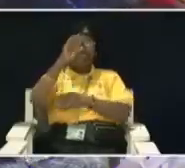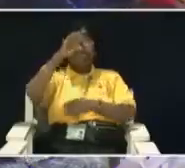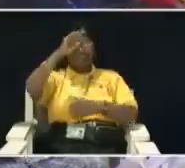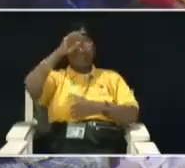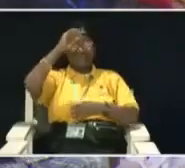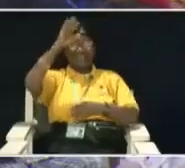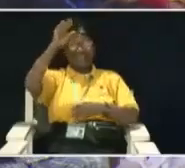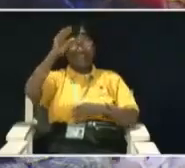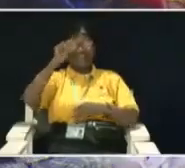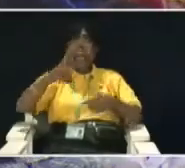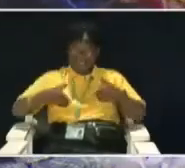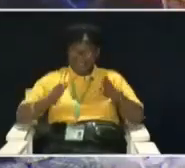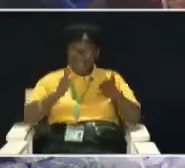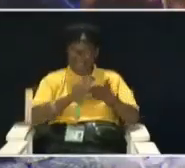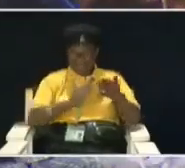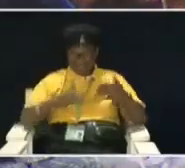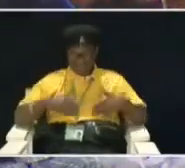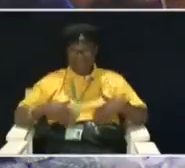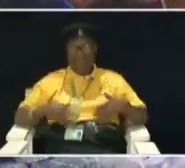shout hallelujah.